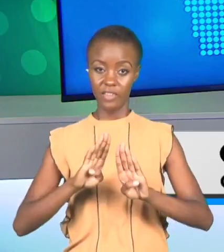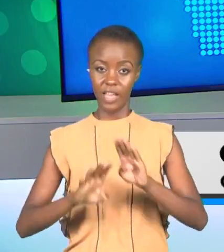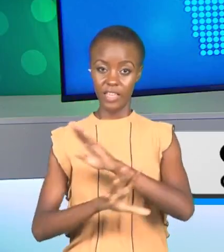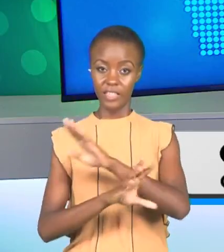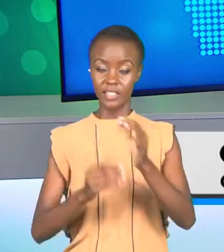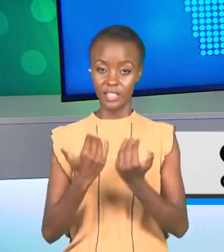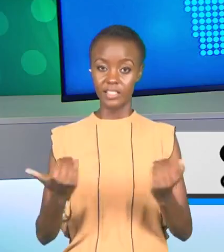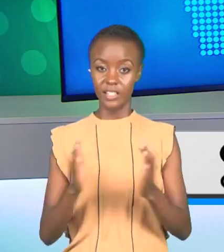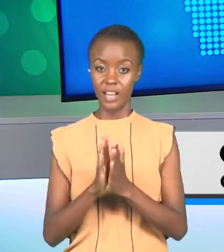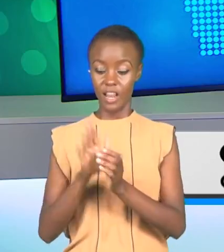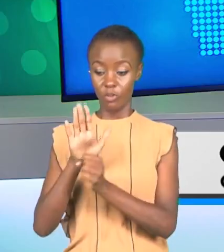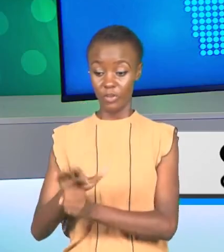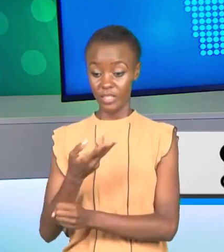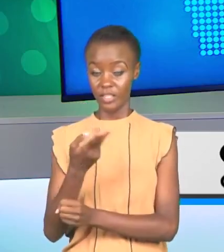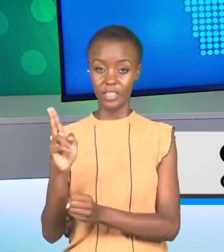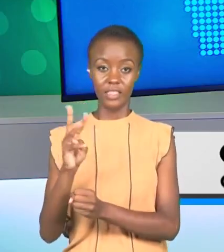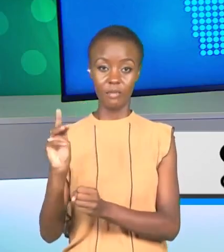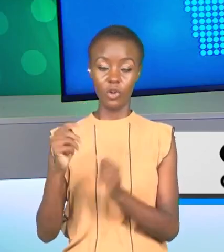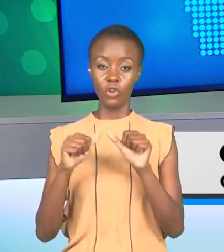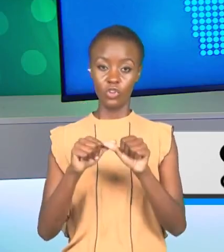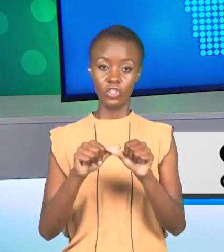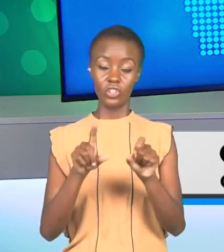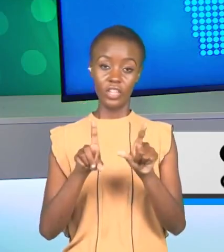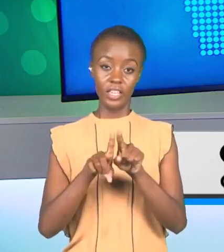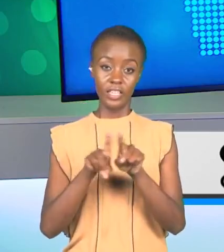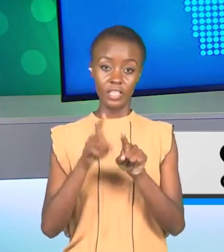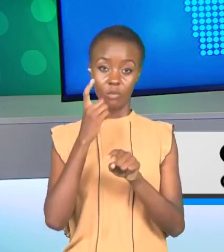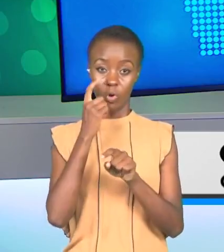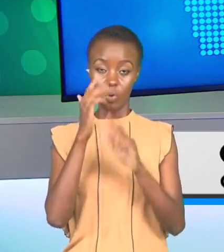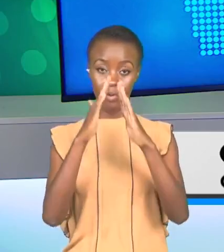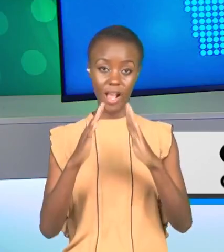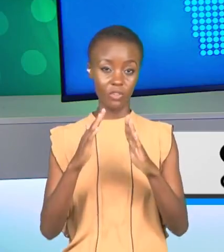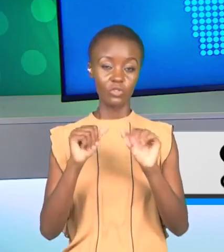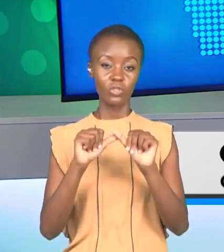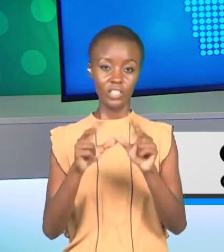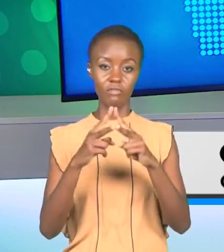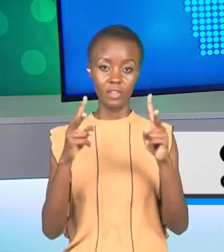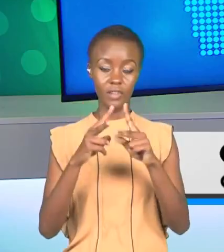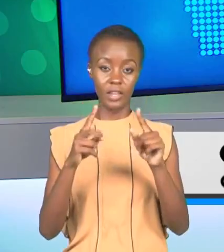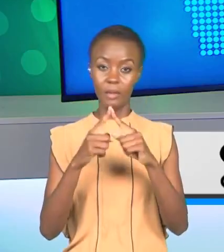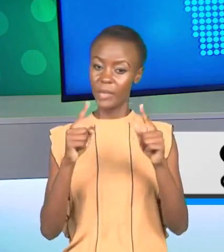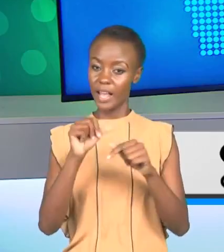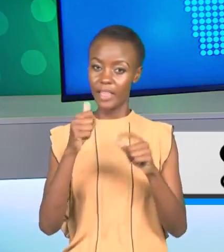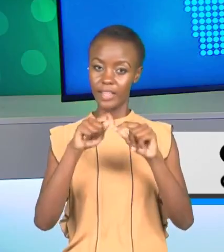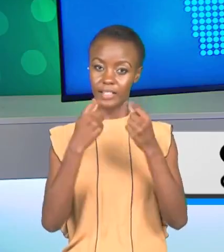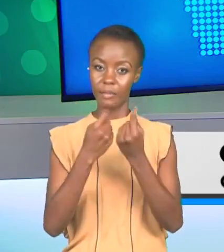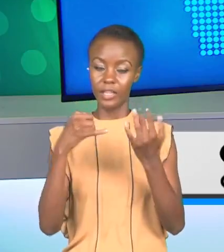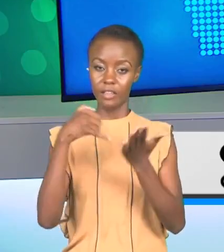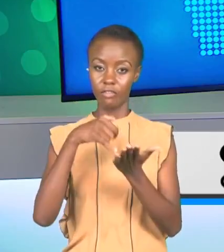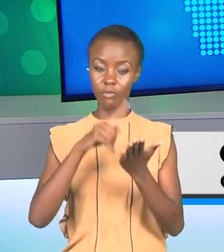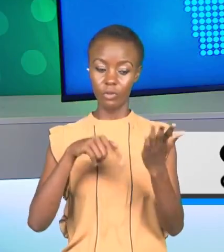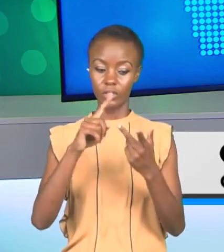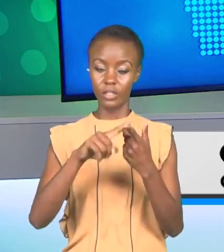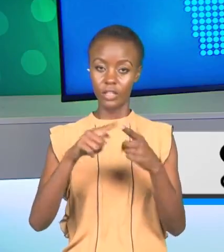remains entrenched. Recruitment for domestic work appears to be the most prevalent form, but other types of labor include working